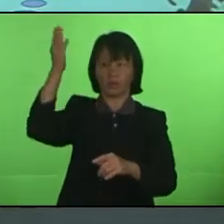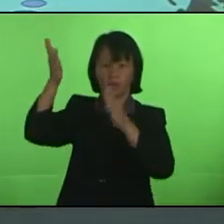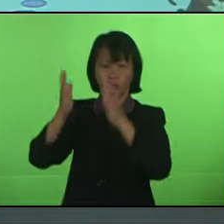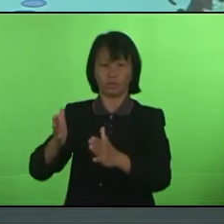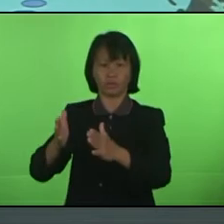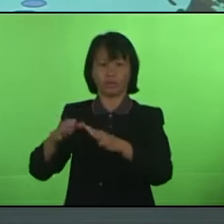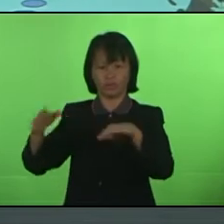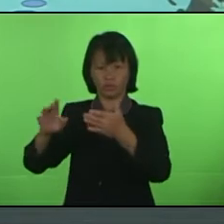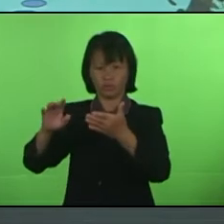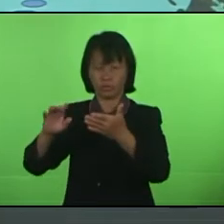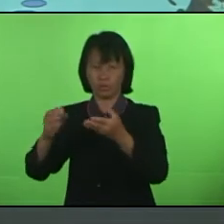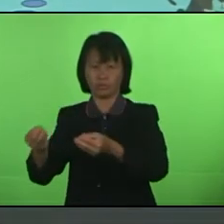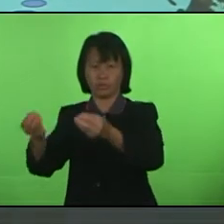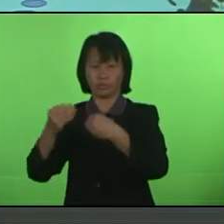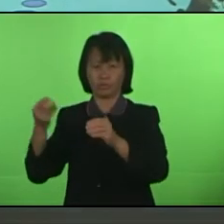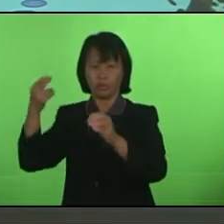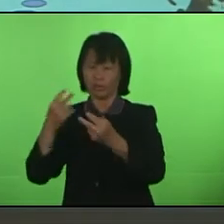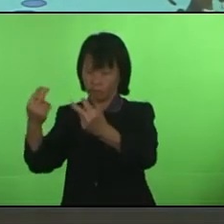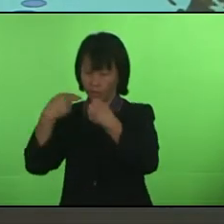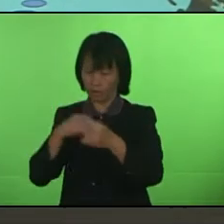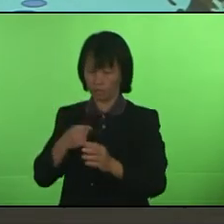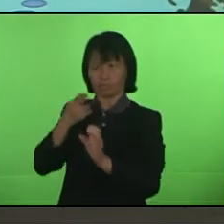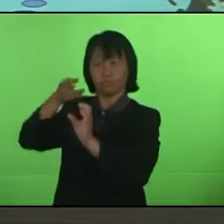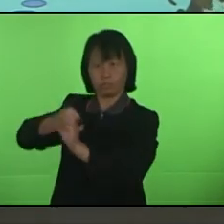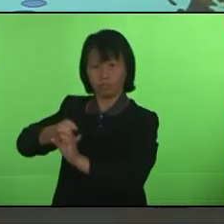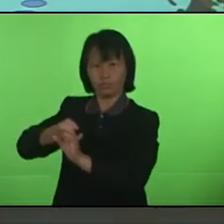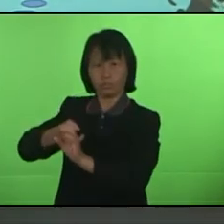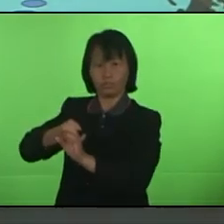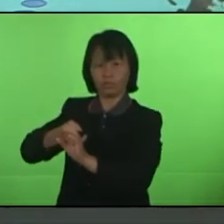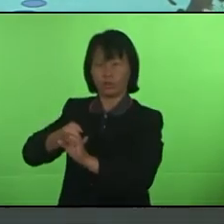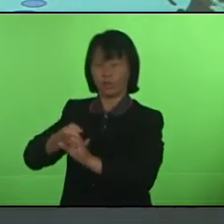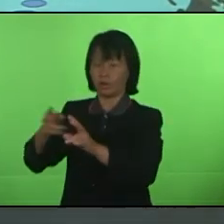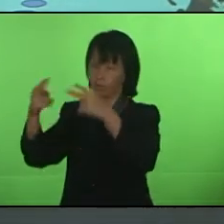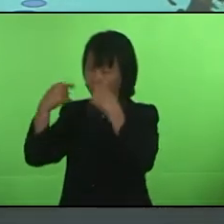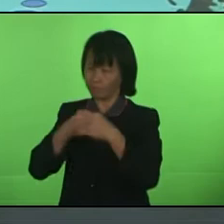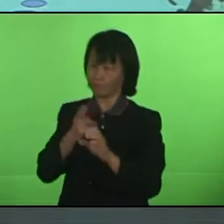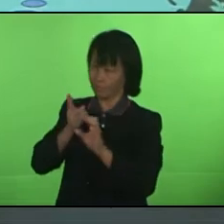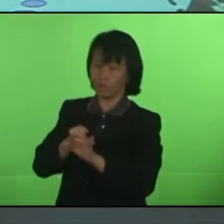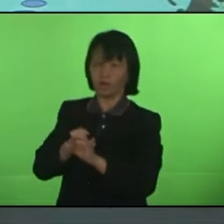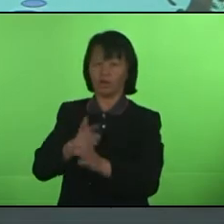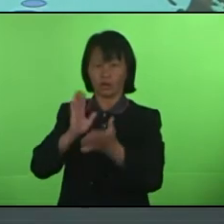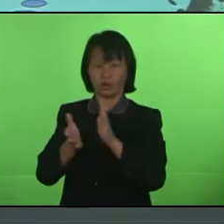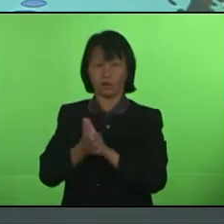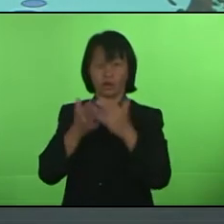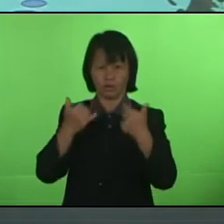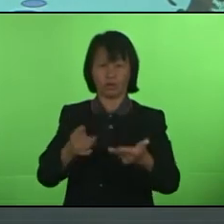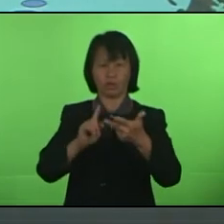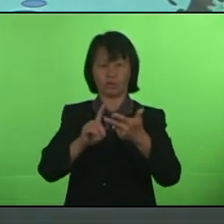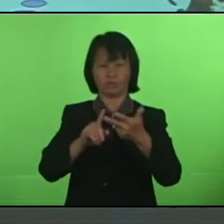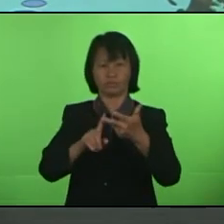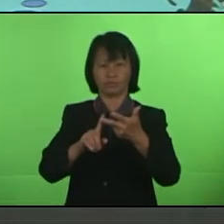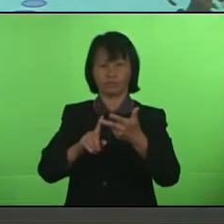then to assess your participation online. Although now it has not been accorded that much